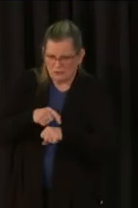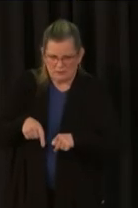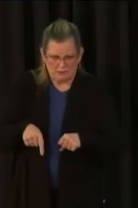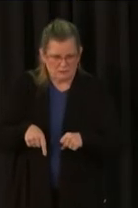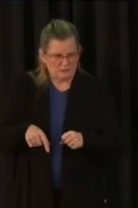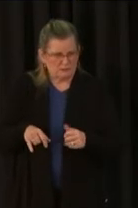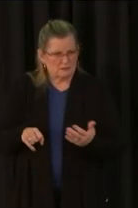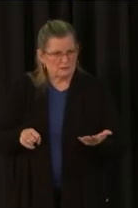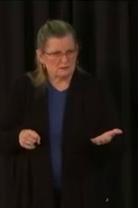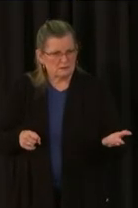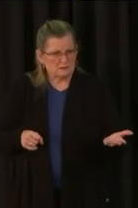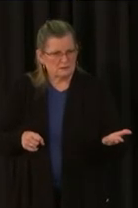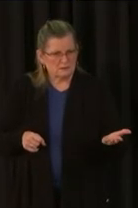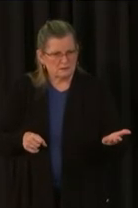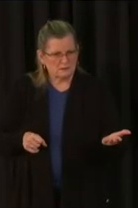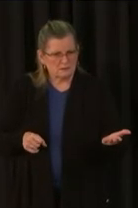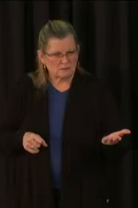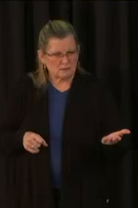up?